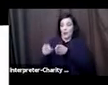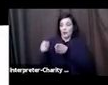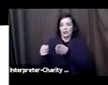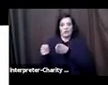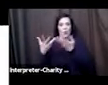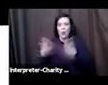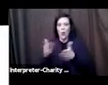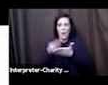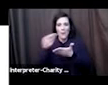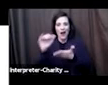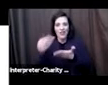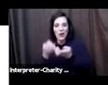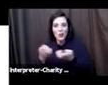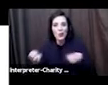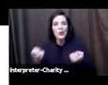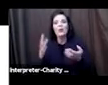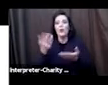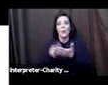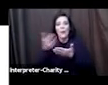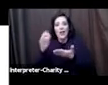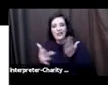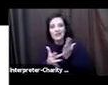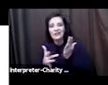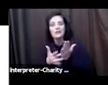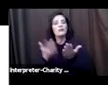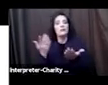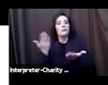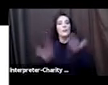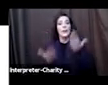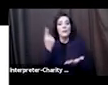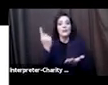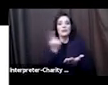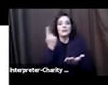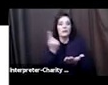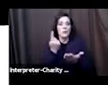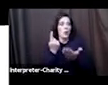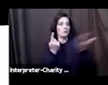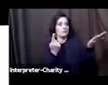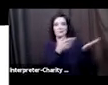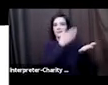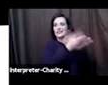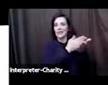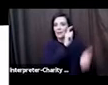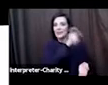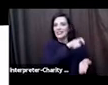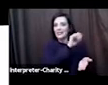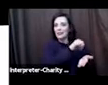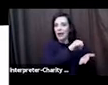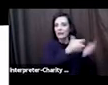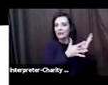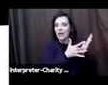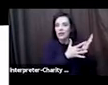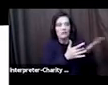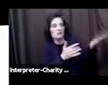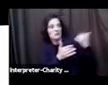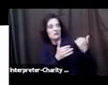buy, particularly if it's something that somebody might stop needing, then we can often